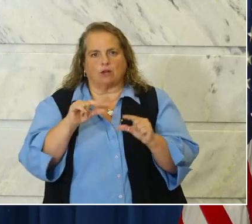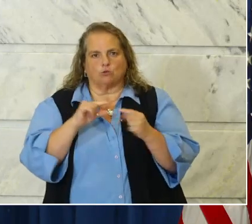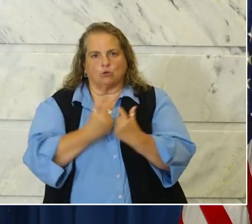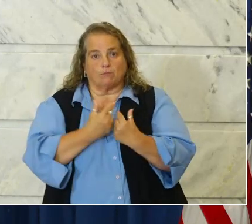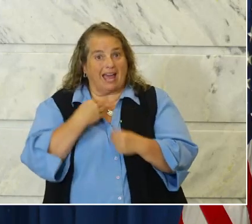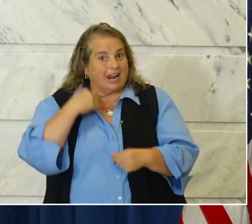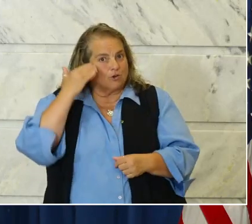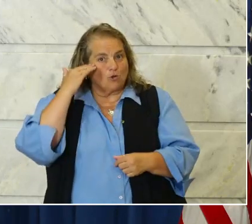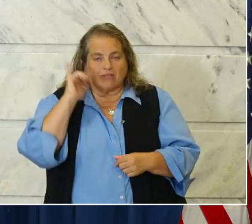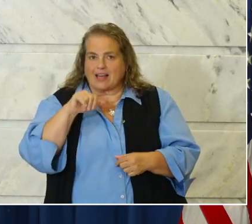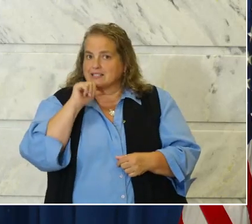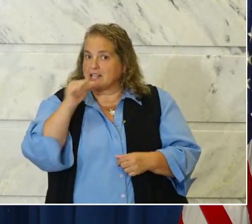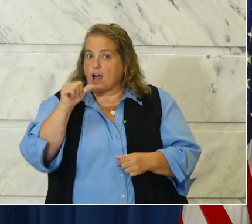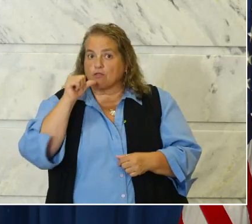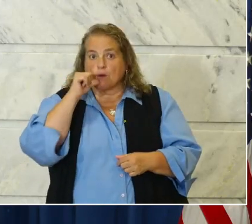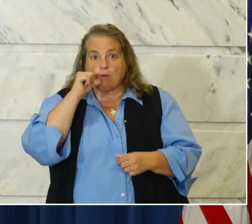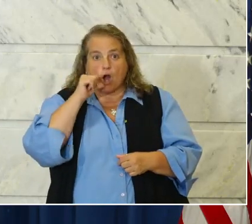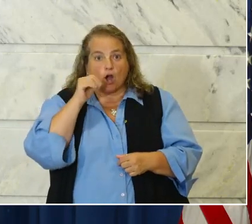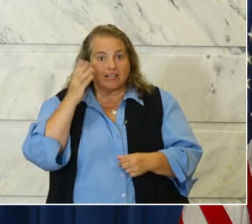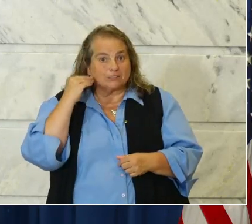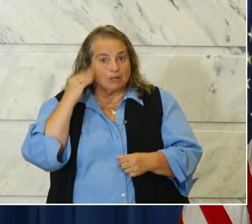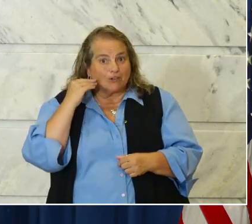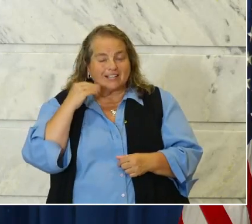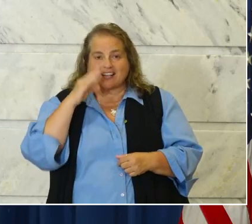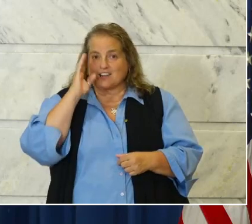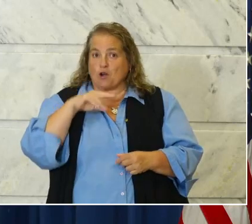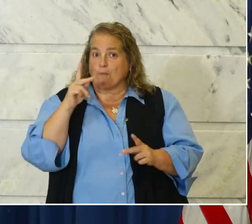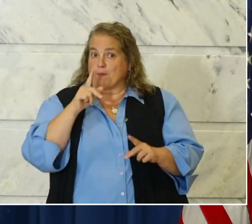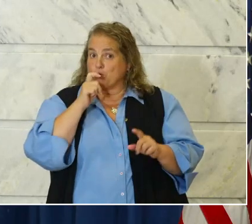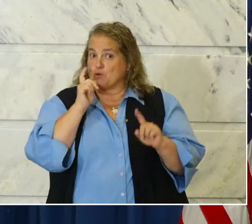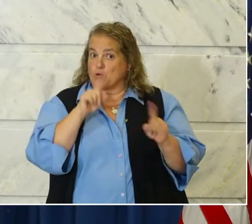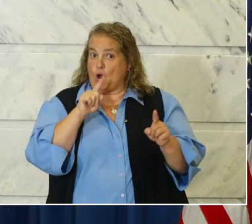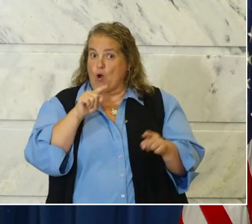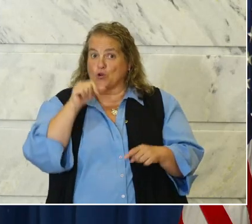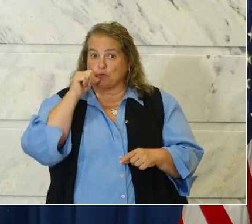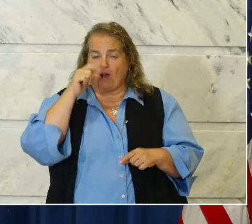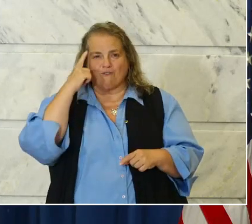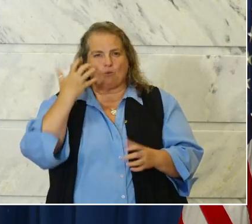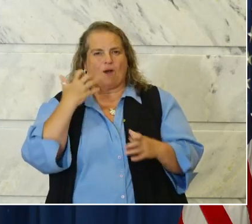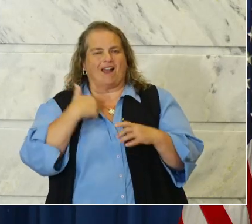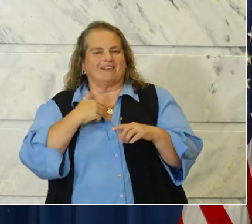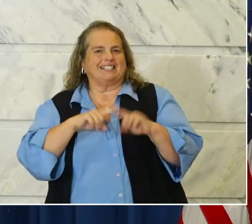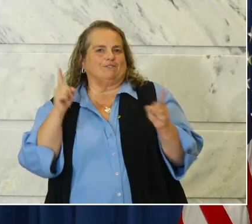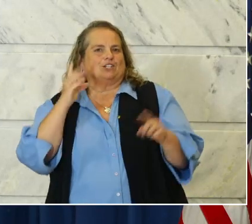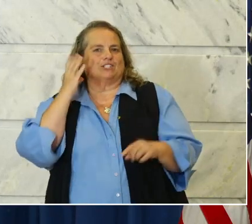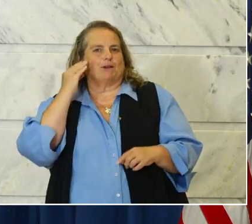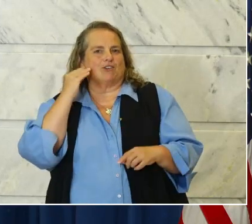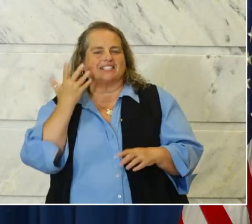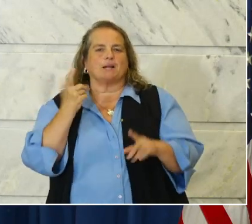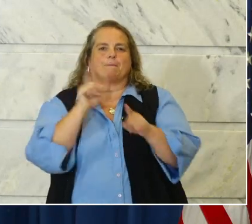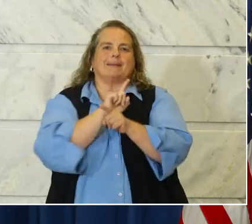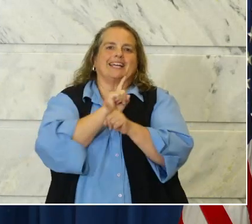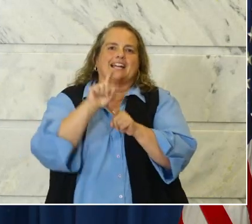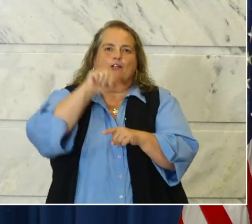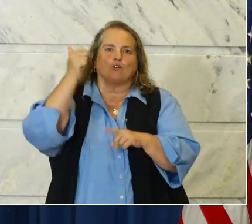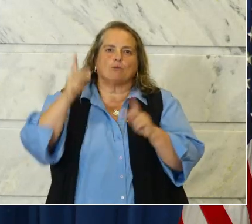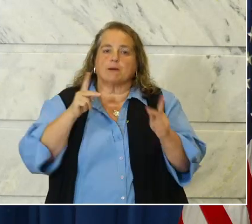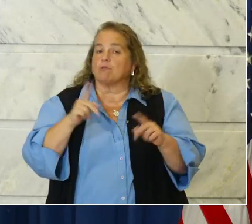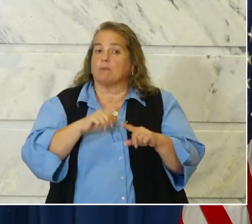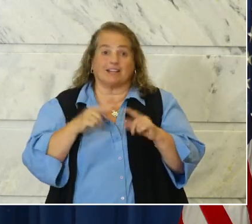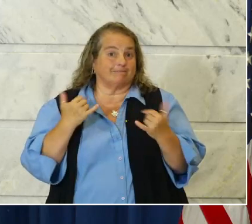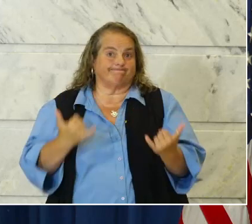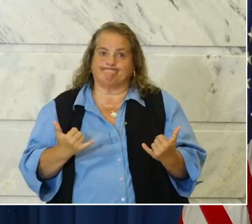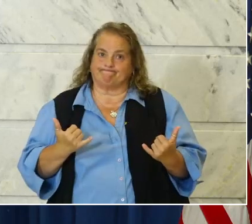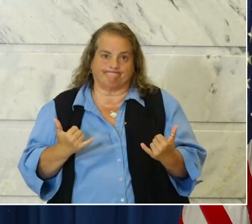I know that's not the bar experience. And I get that people go to a bar for a different experience than that, to meet other people. But right now, we've got to